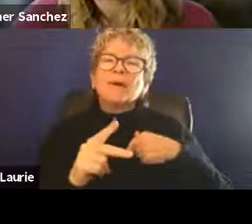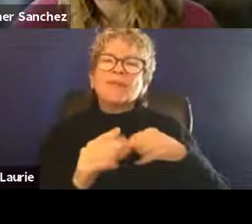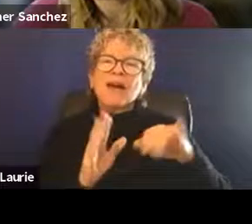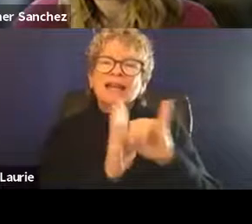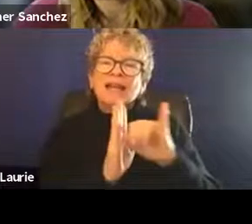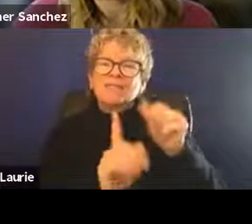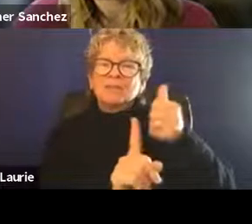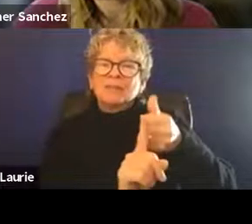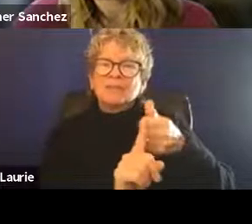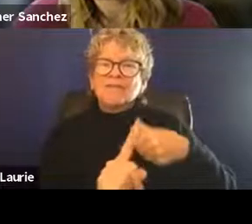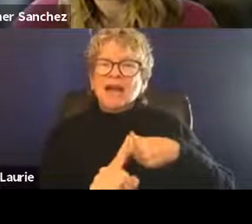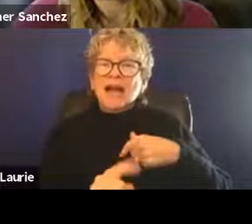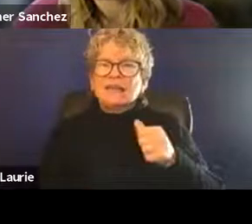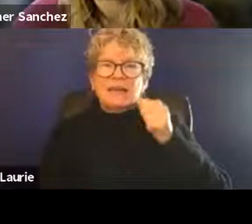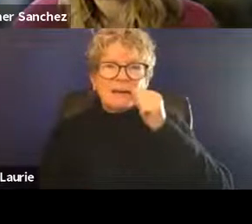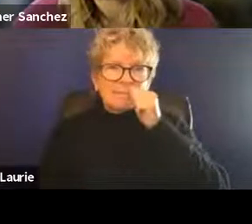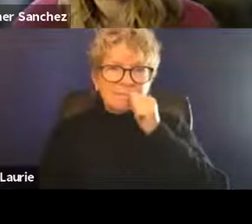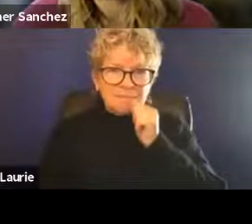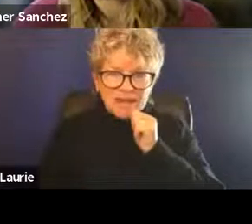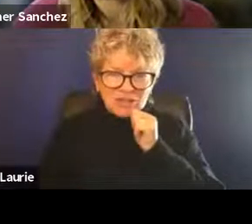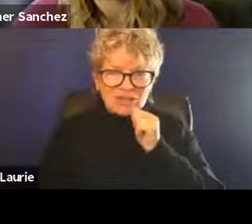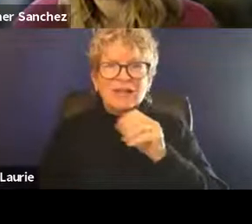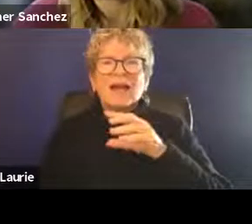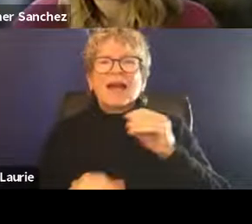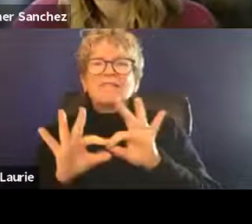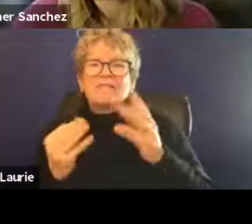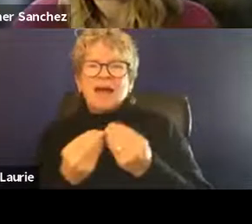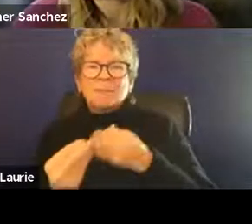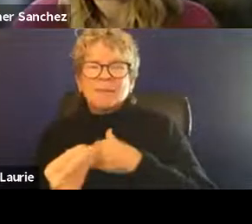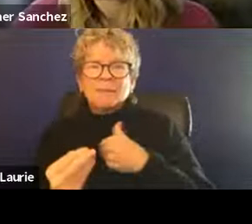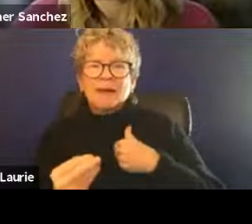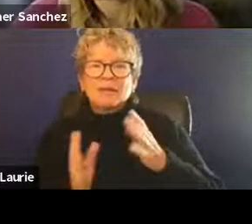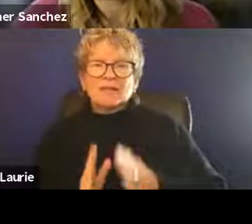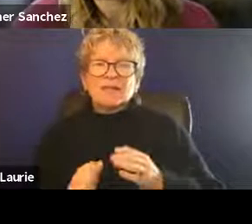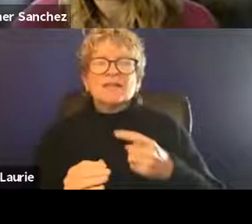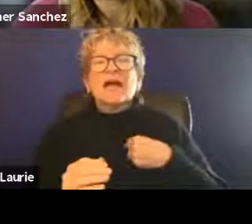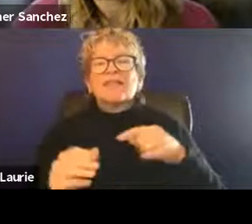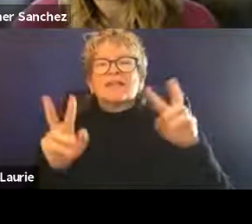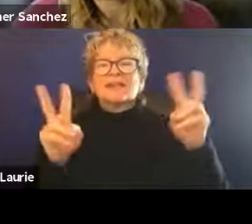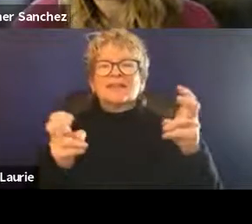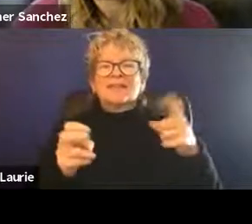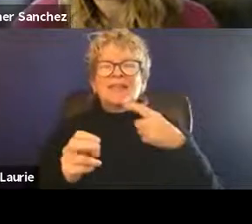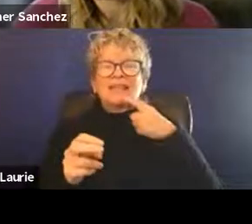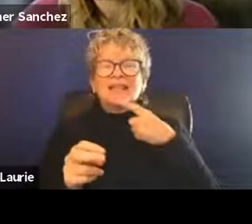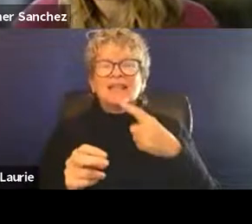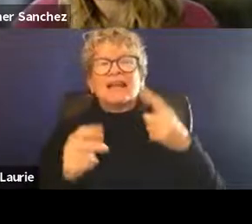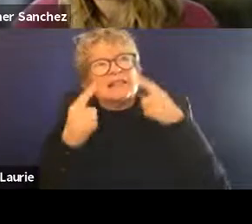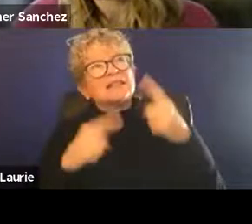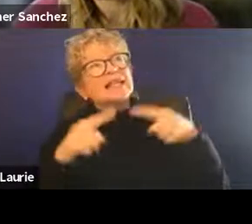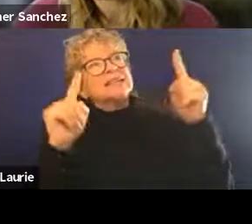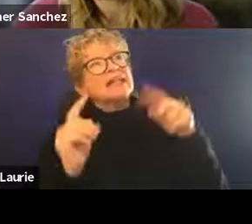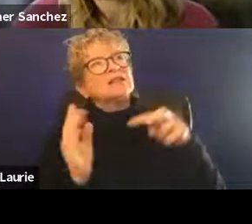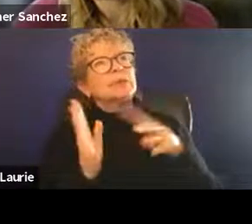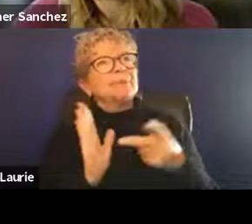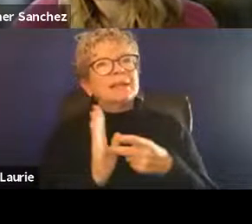as patients and family members that went something along the lines of, success would